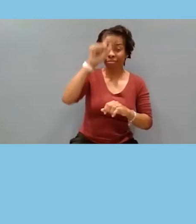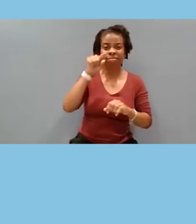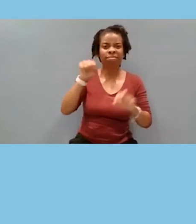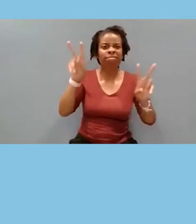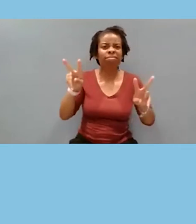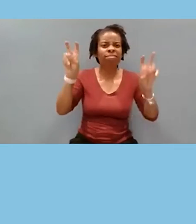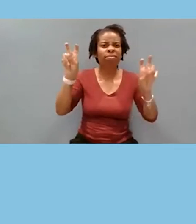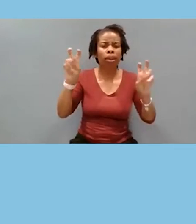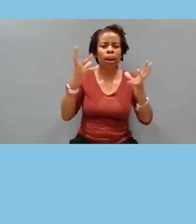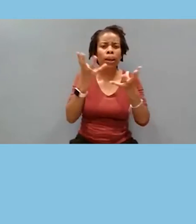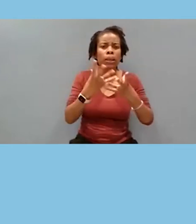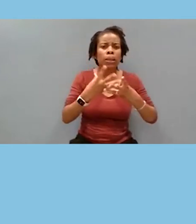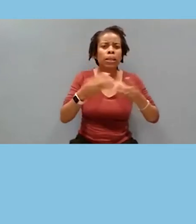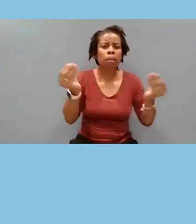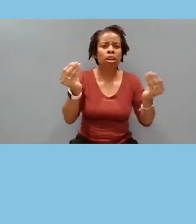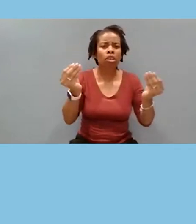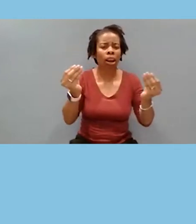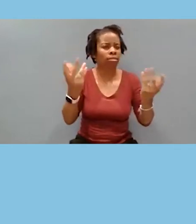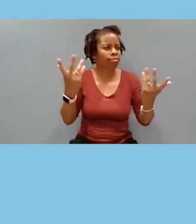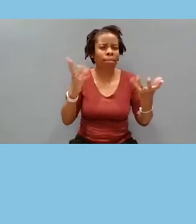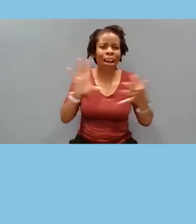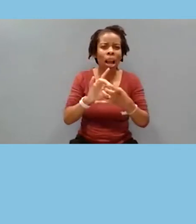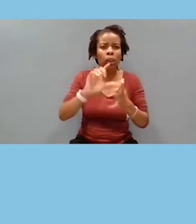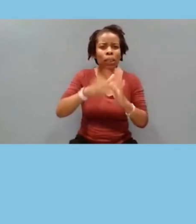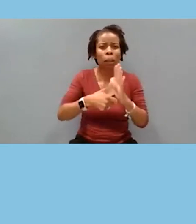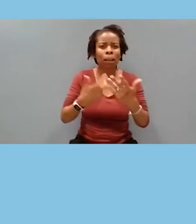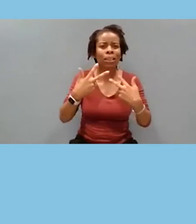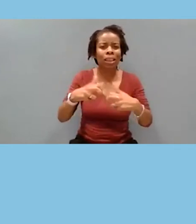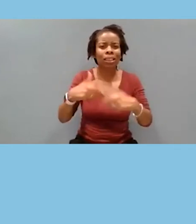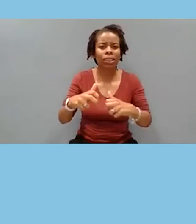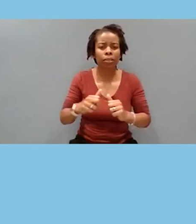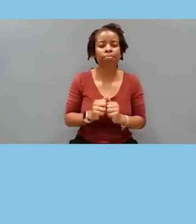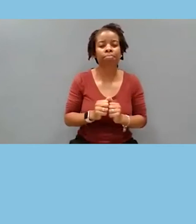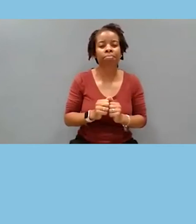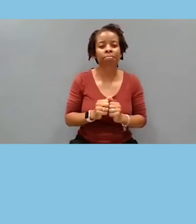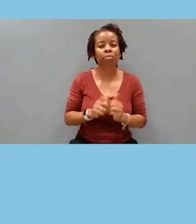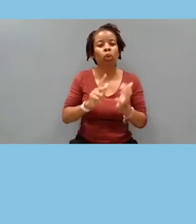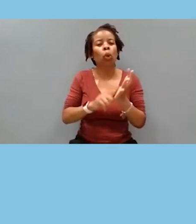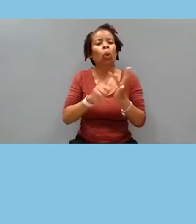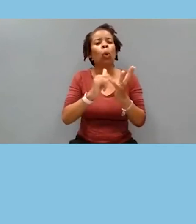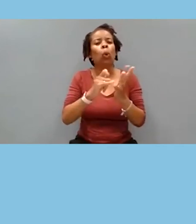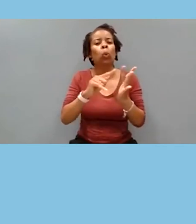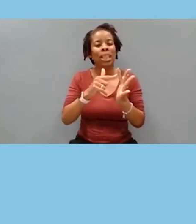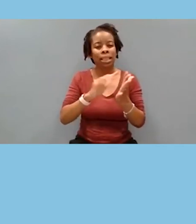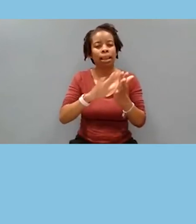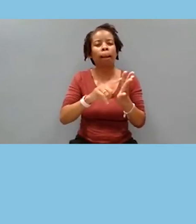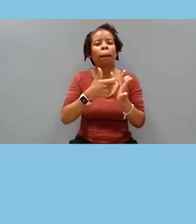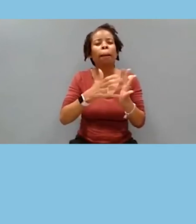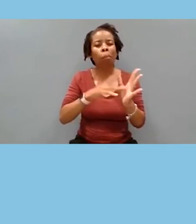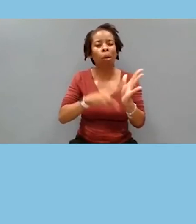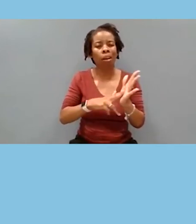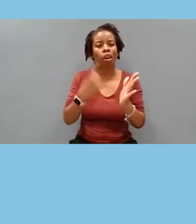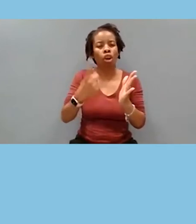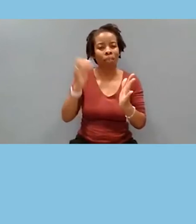Disappearing, Encounters in Disability Studies. Dr. Louise Hickman is an activist and scholar of communication and